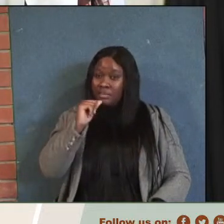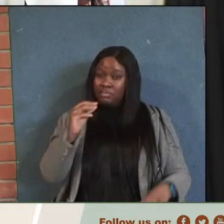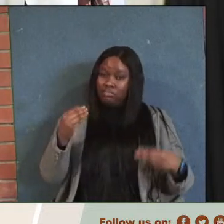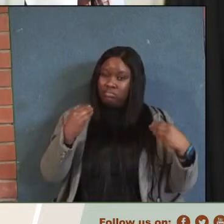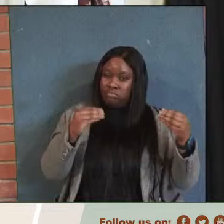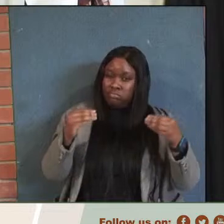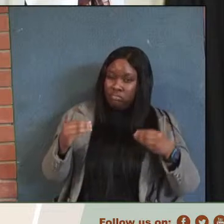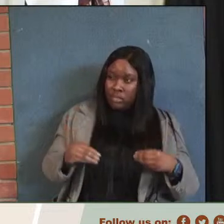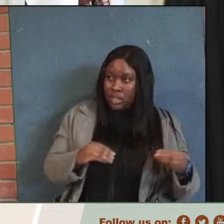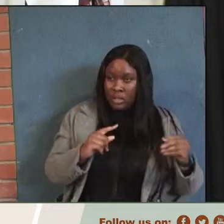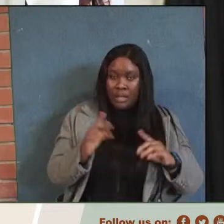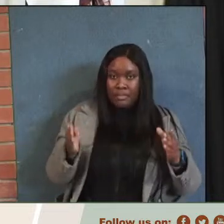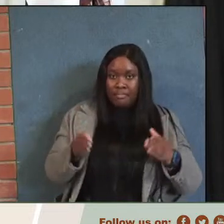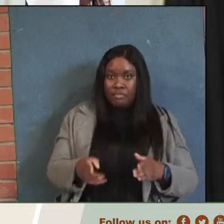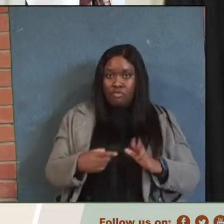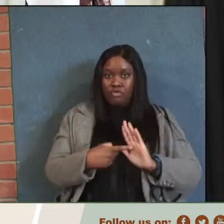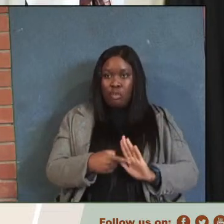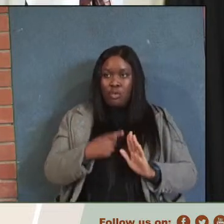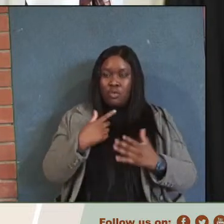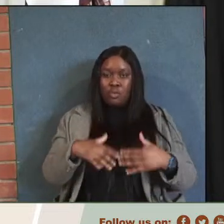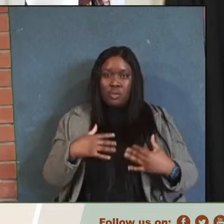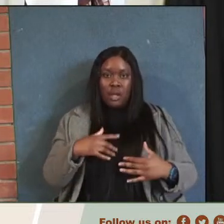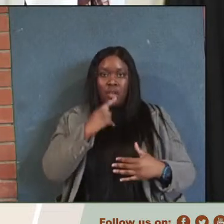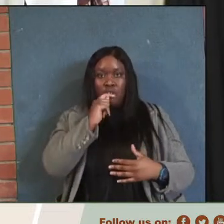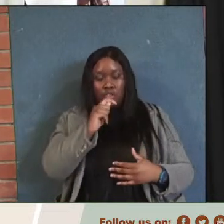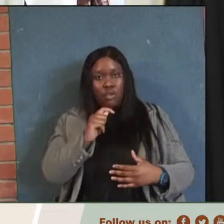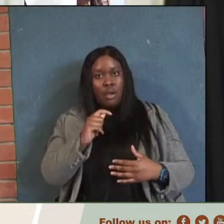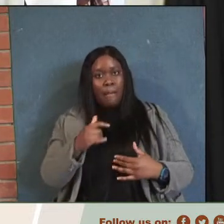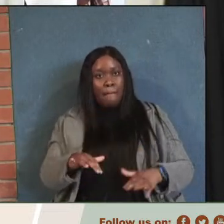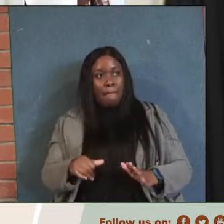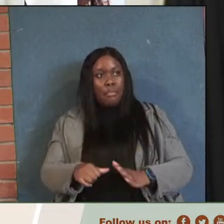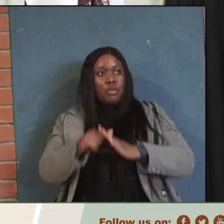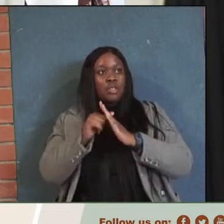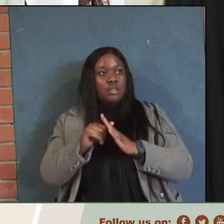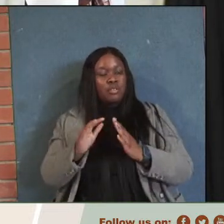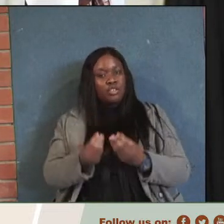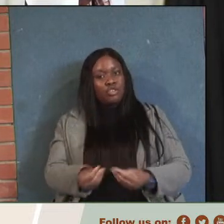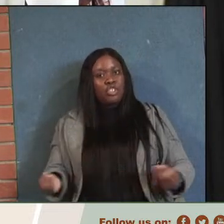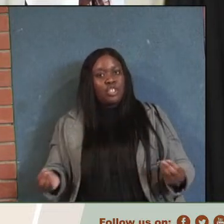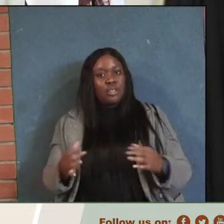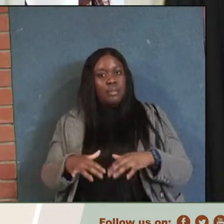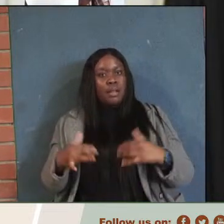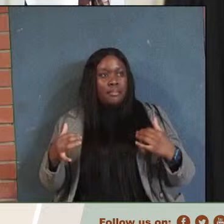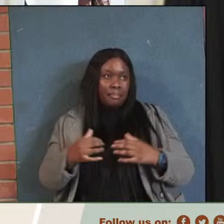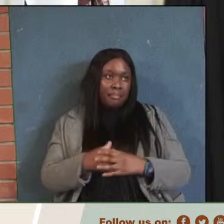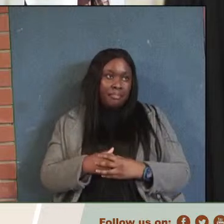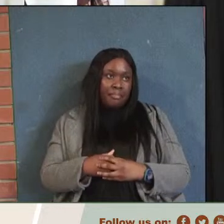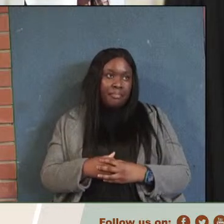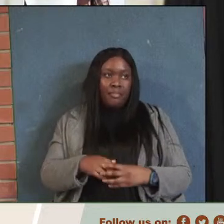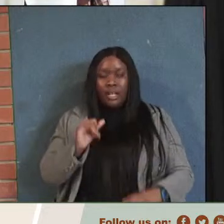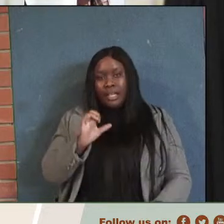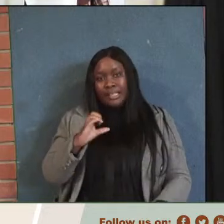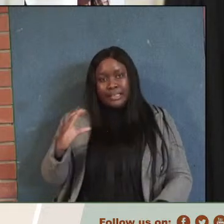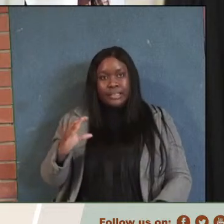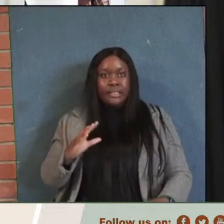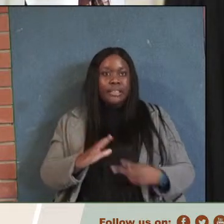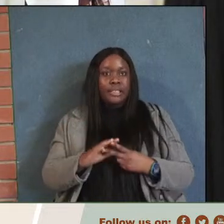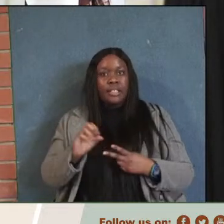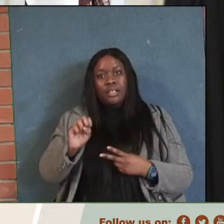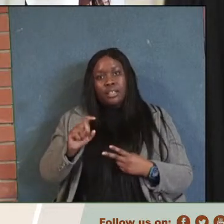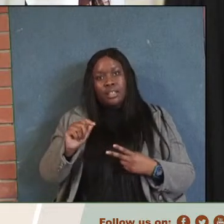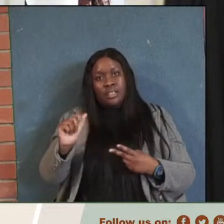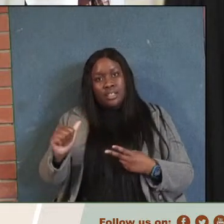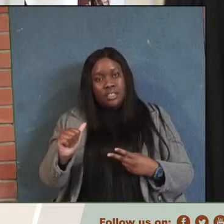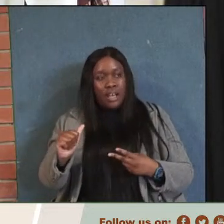importance that you have attached to the achievements of the Children's Parliament, to the Independent Electoral Commission, CETAs from the National Department of